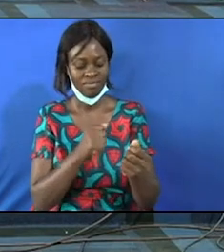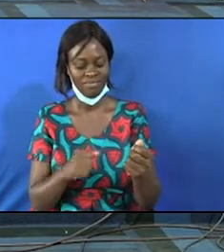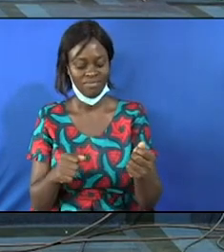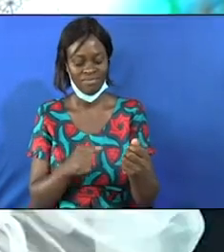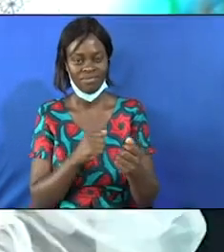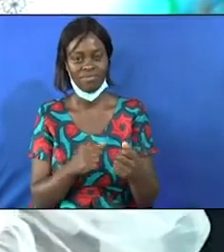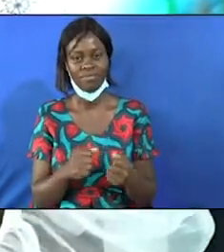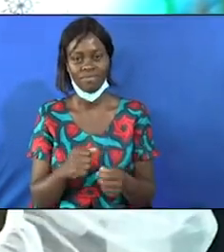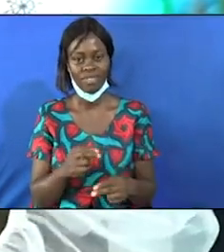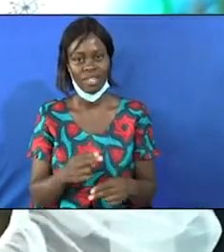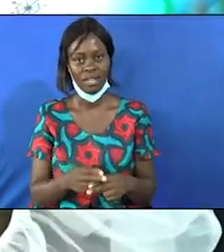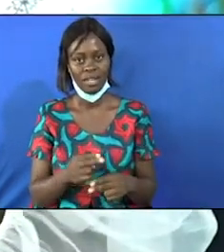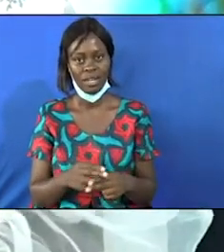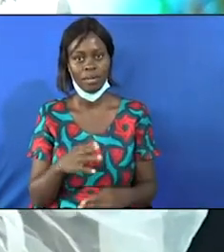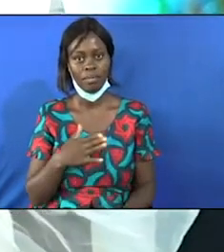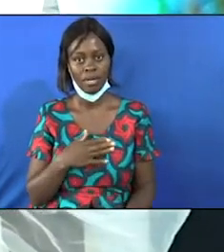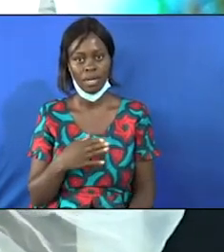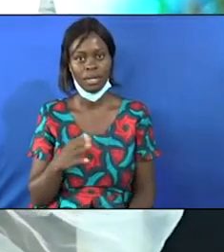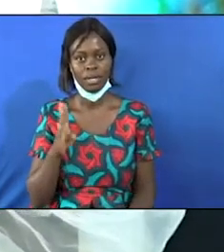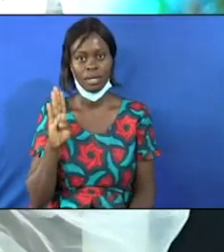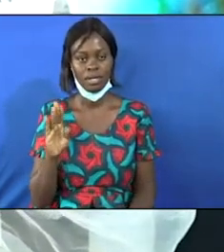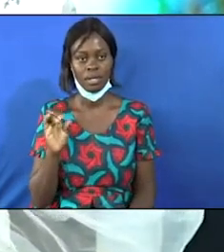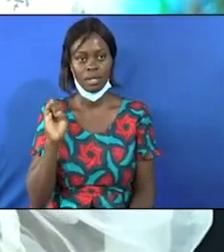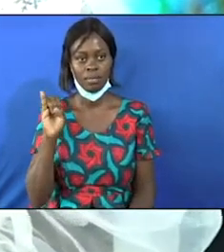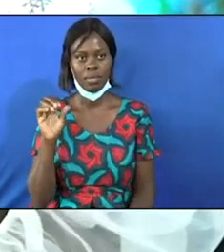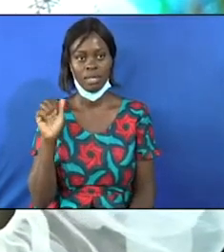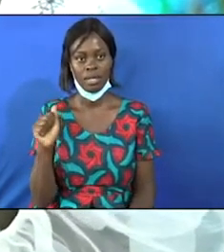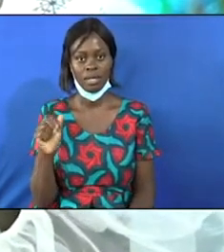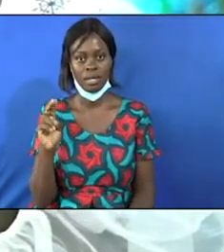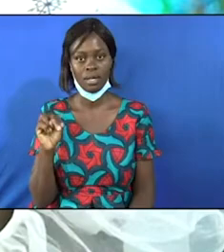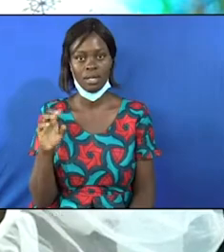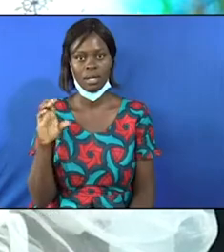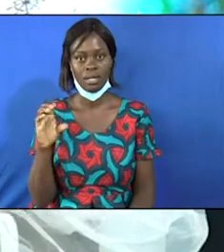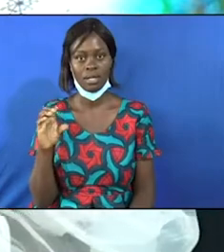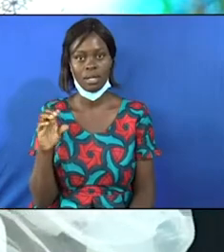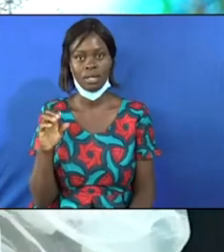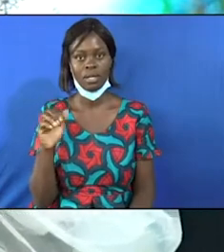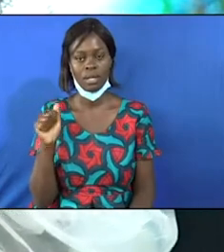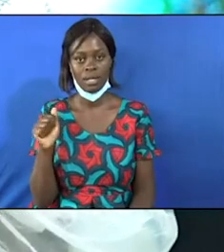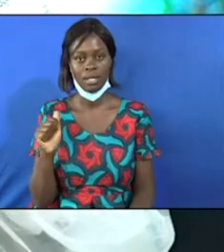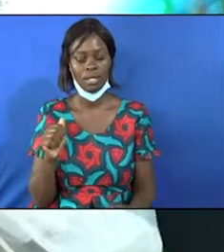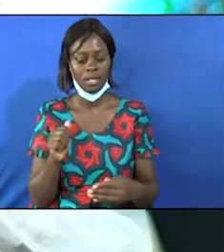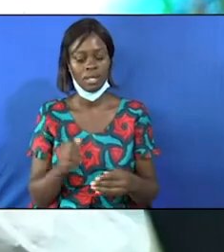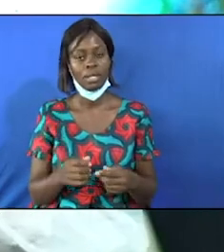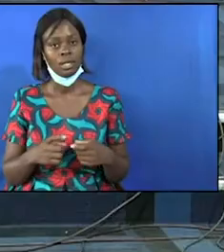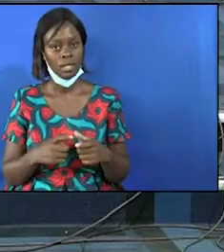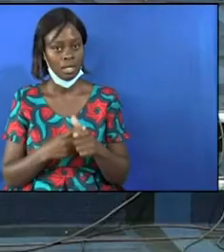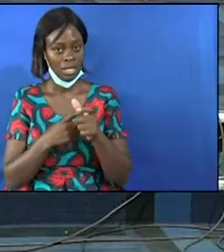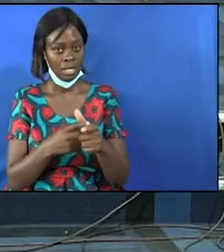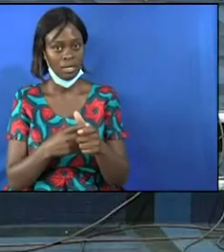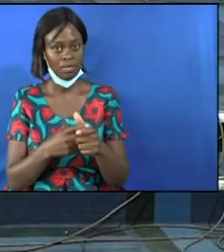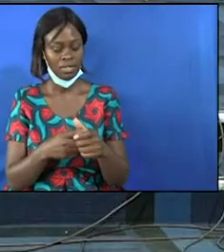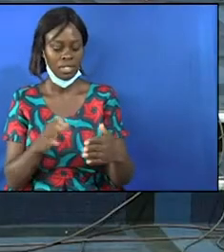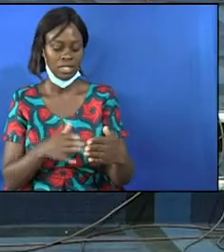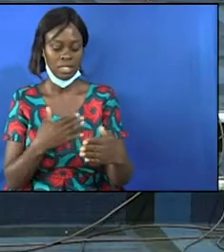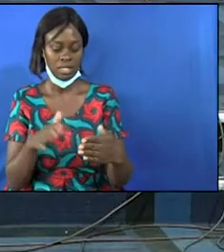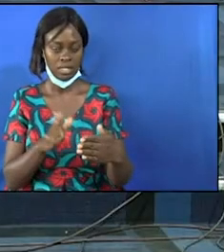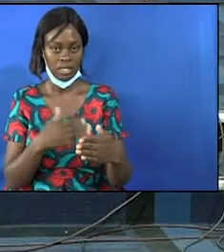Hi, my name is Bianca, and I'm gifted in singing.